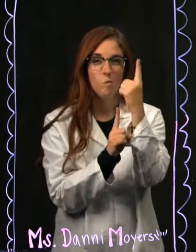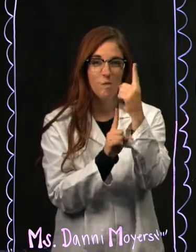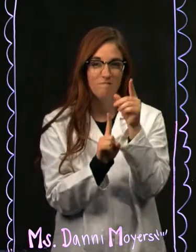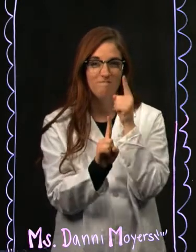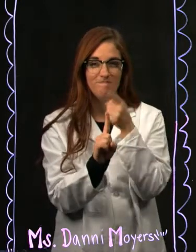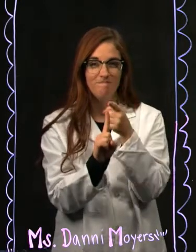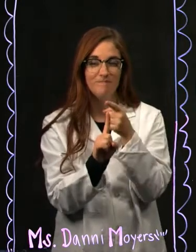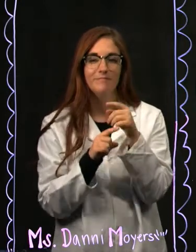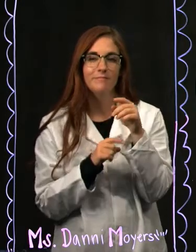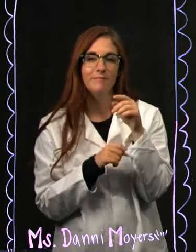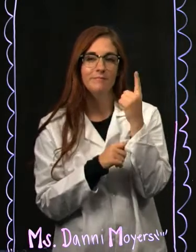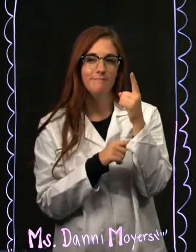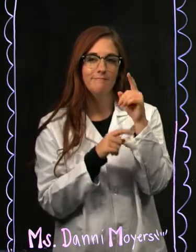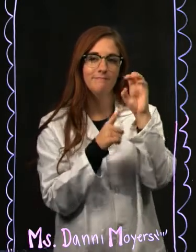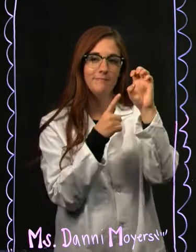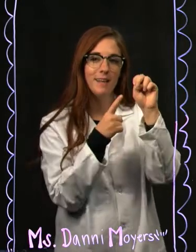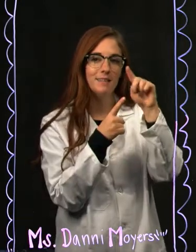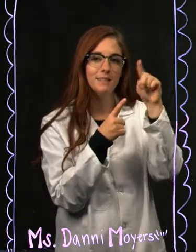is as enzymes.